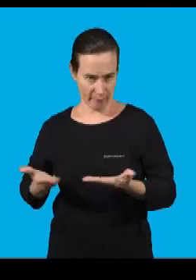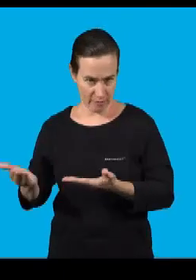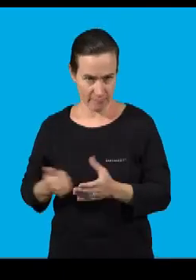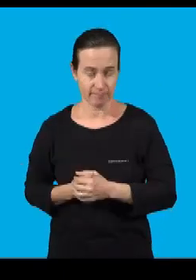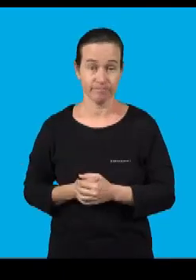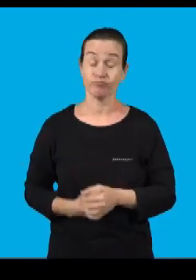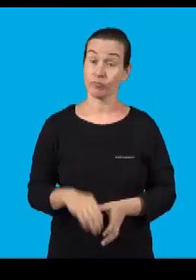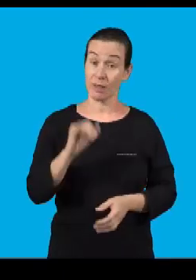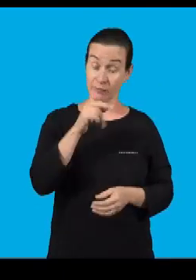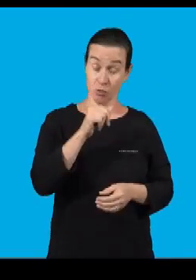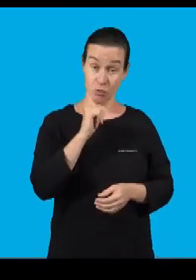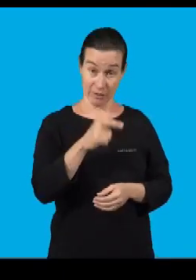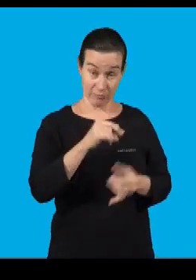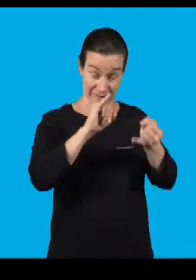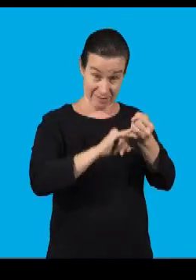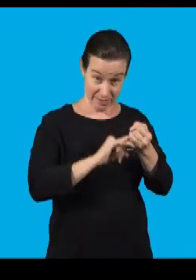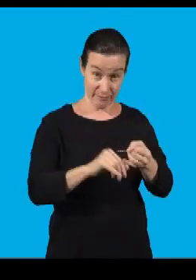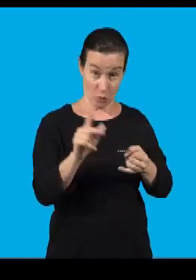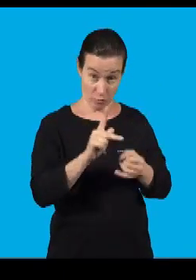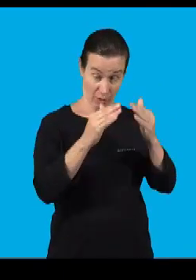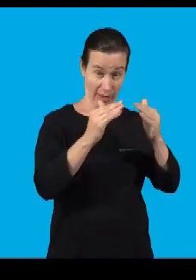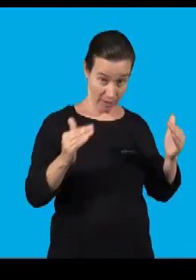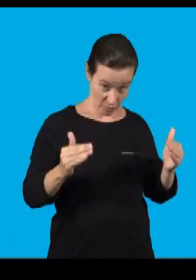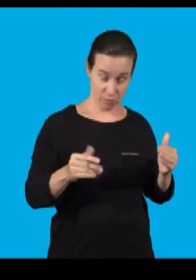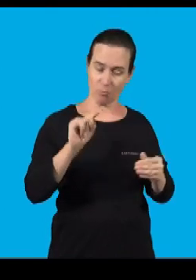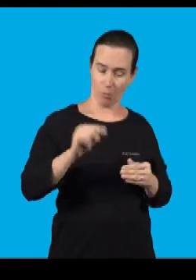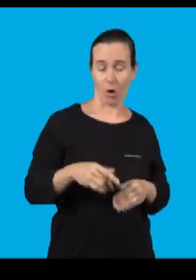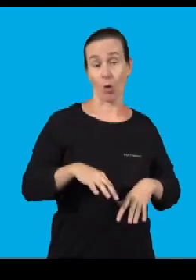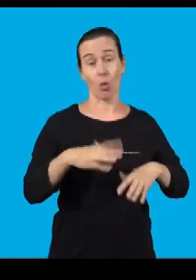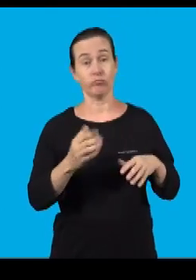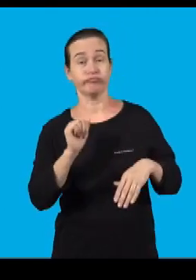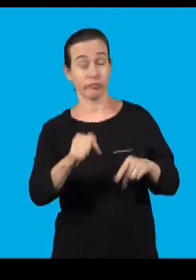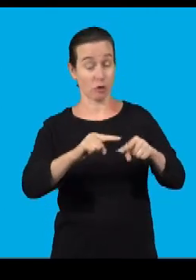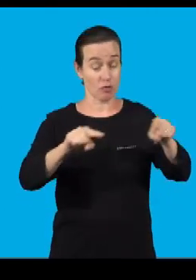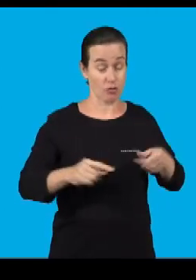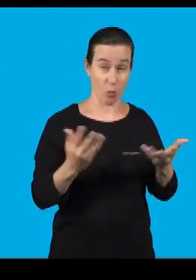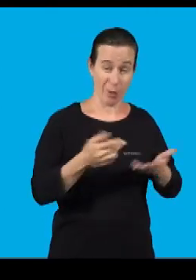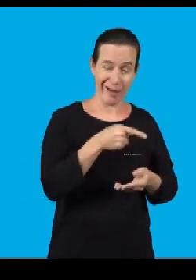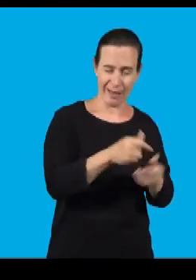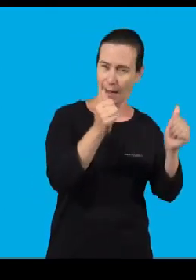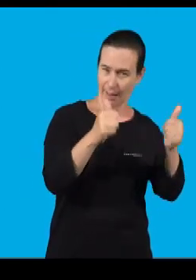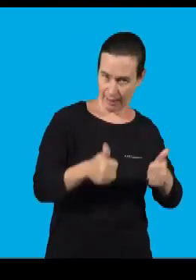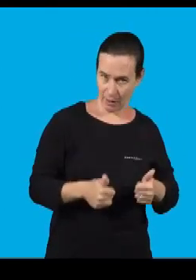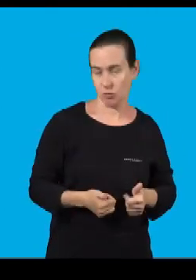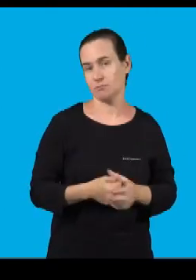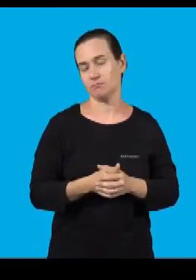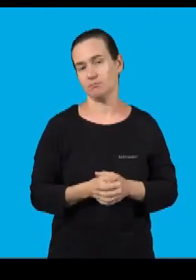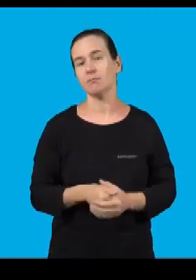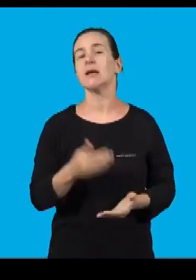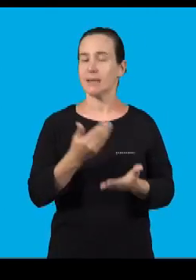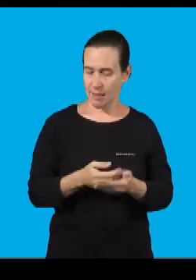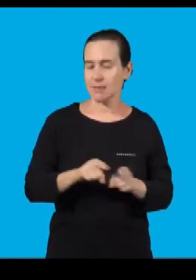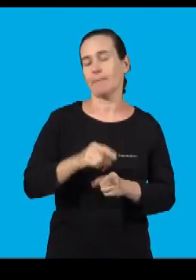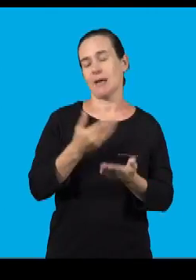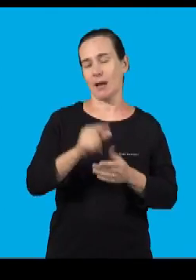remember, if you mention Stephen Khumalo's house, you get the mark. If you mention that it's the room where he does his accounts, you could get